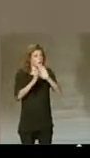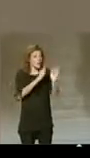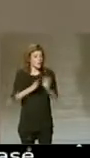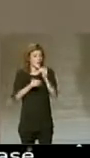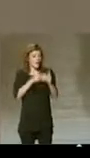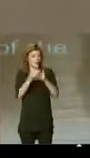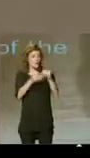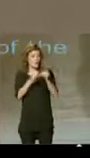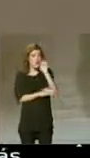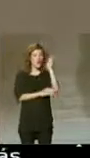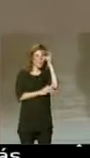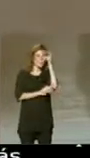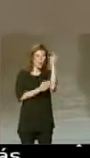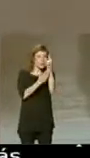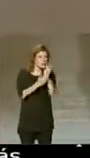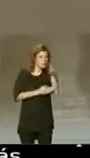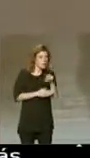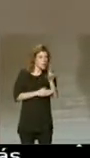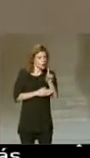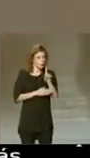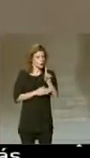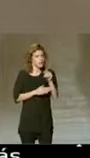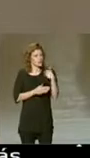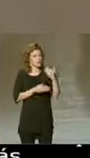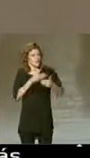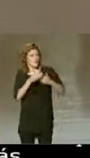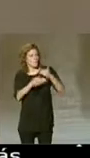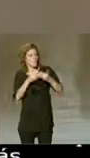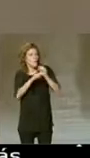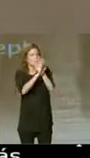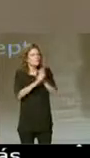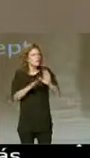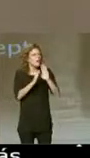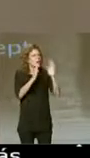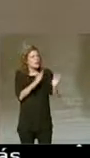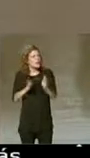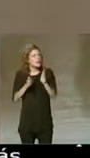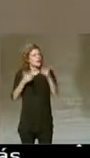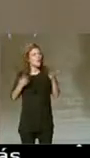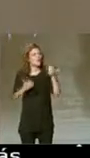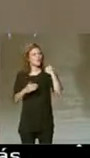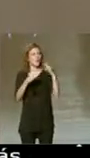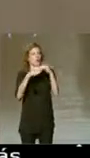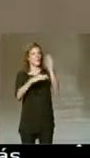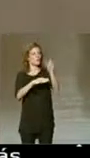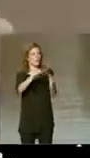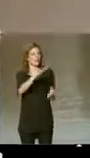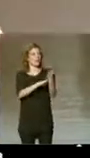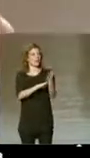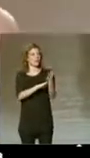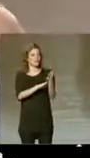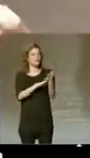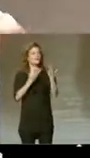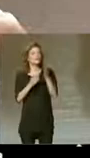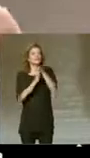not the last stage of the concept, the evolution of this concept. The last stage is when